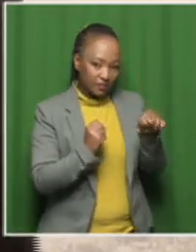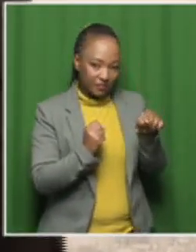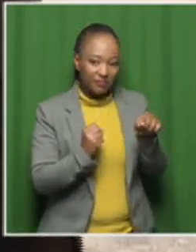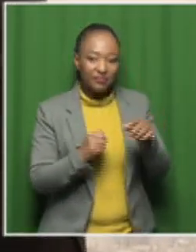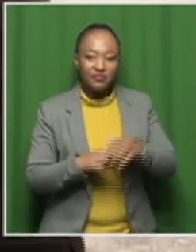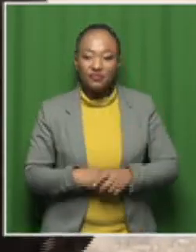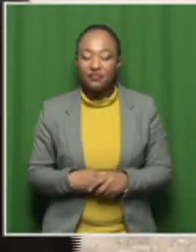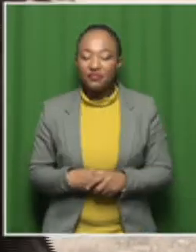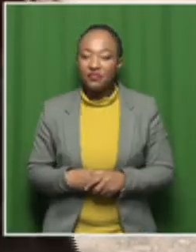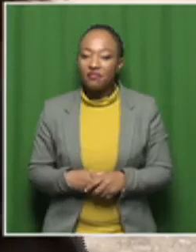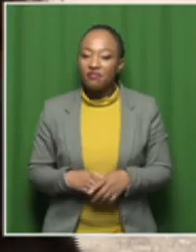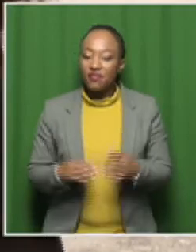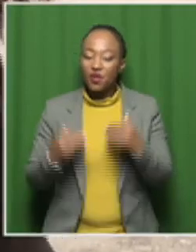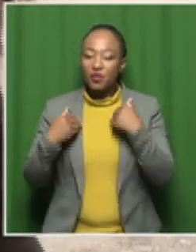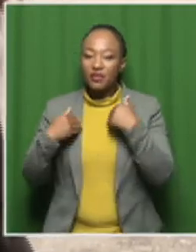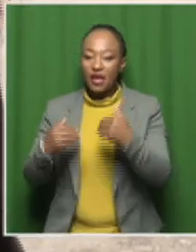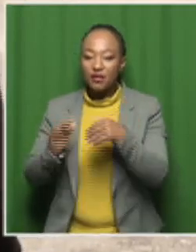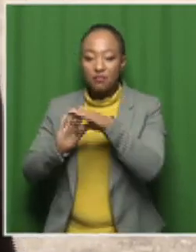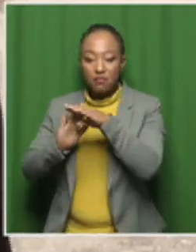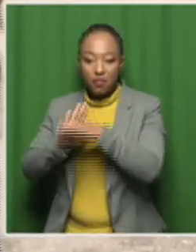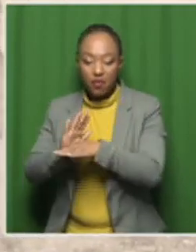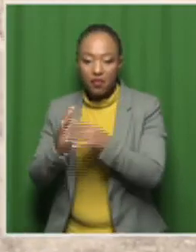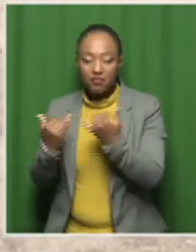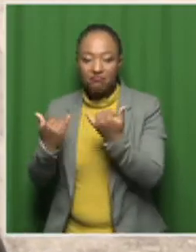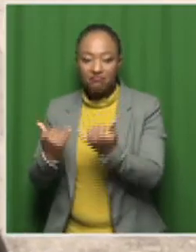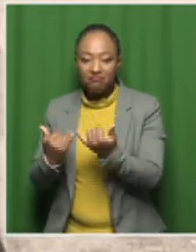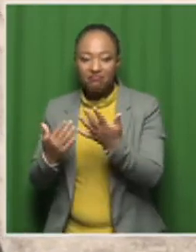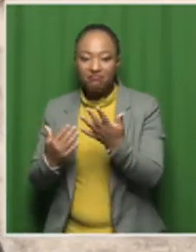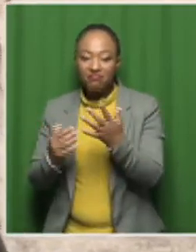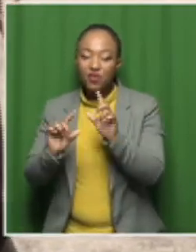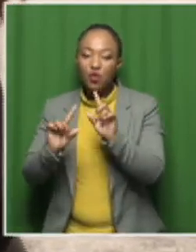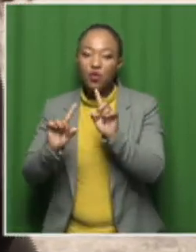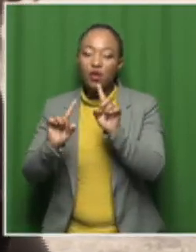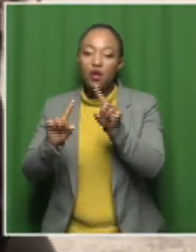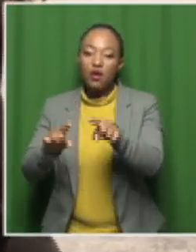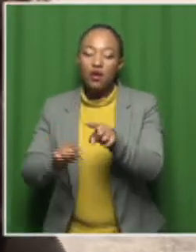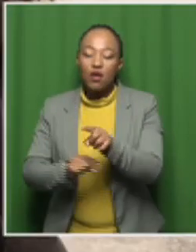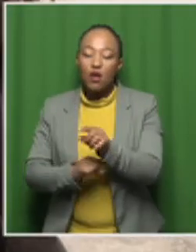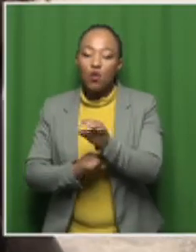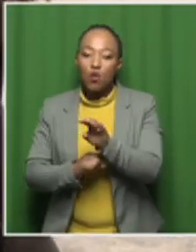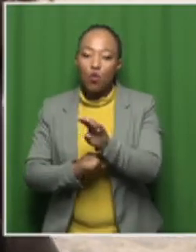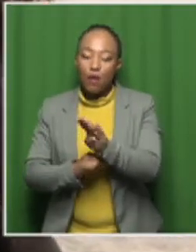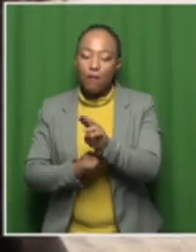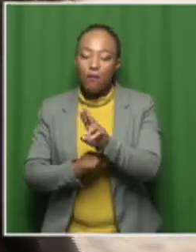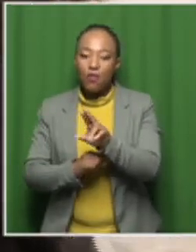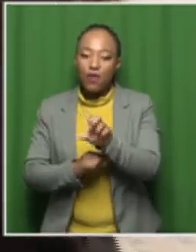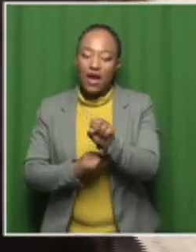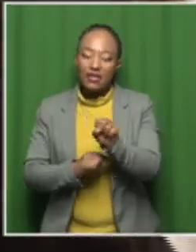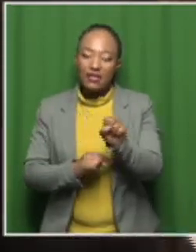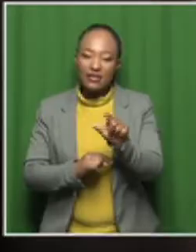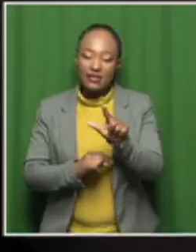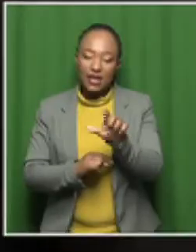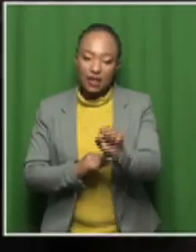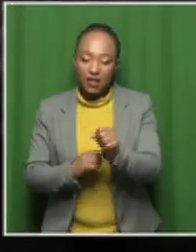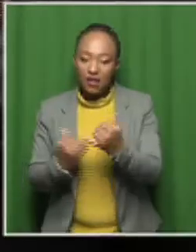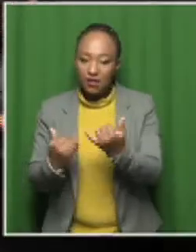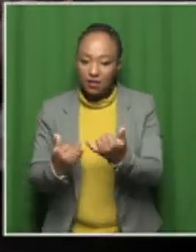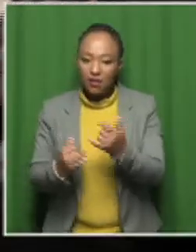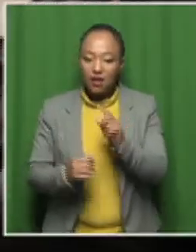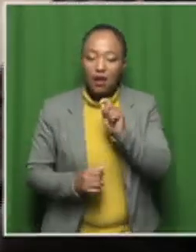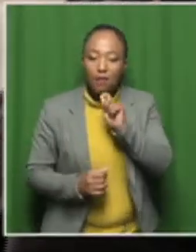So let's just start with the program today. We're traveling, we're off to Basel. Good morning, Sakina. Thank you for having me, and good morning to the viewers at